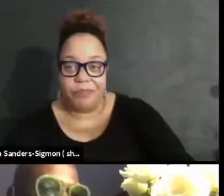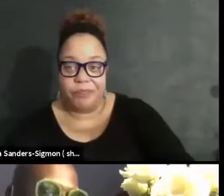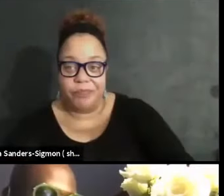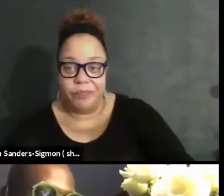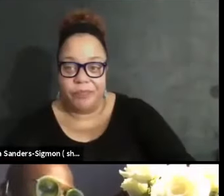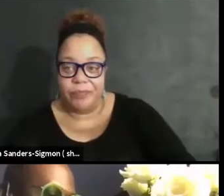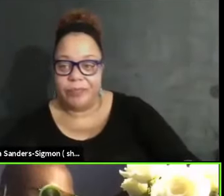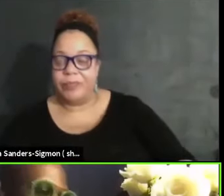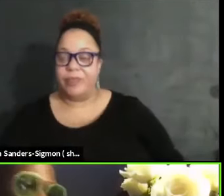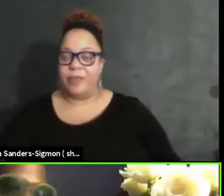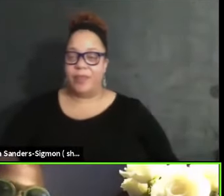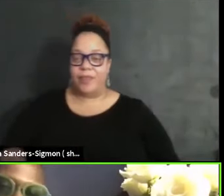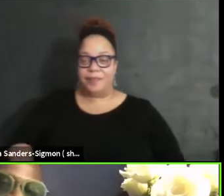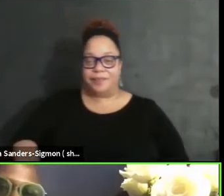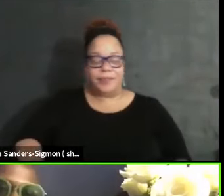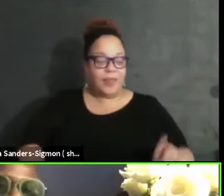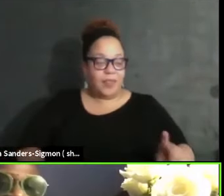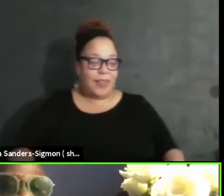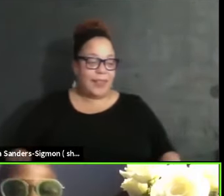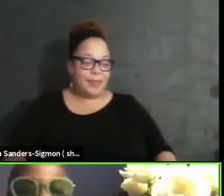Chinaka Hodge, wherever you are, much love.